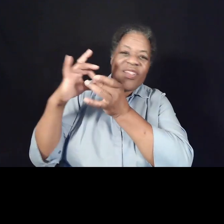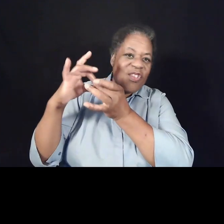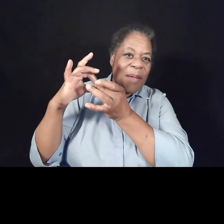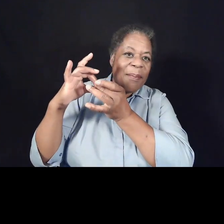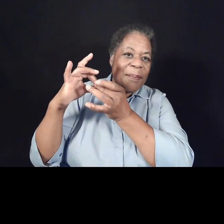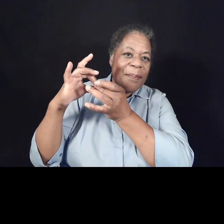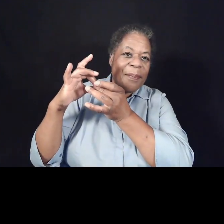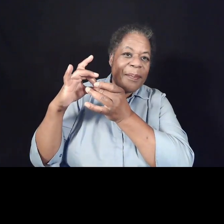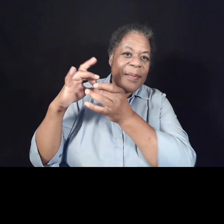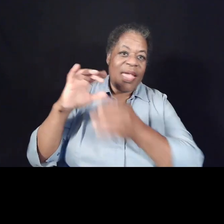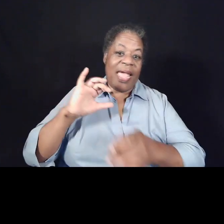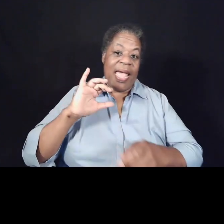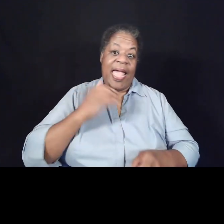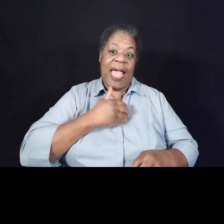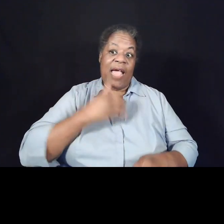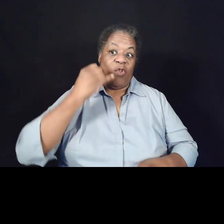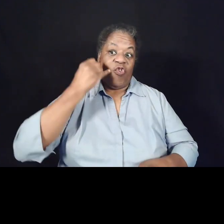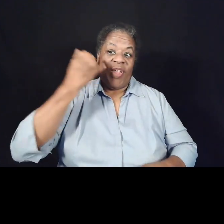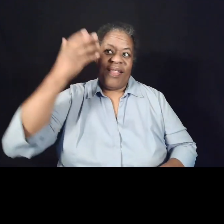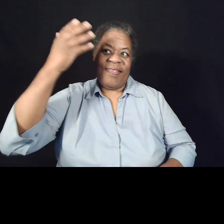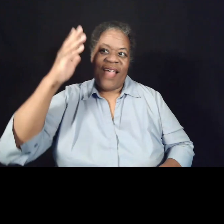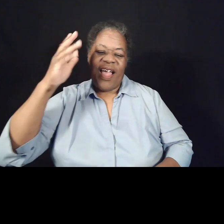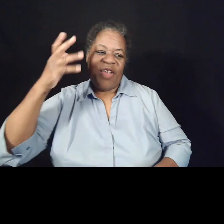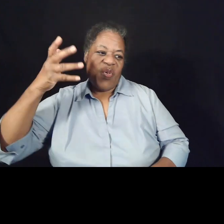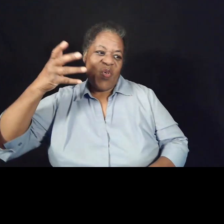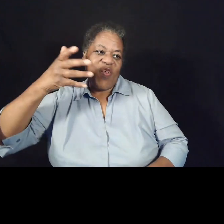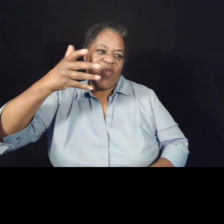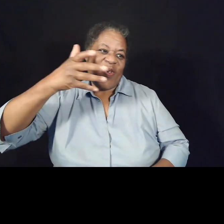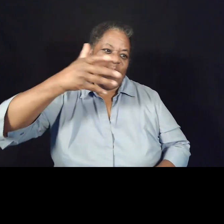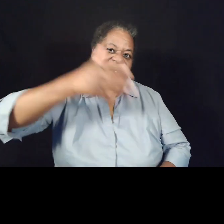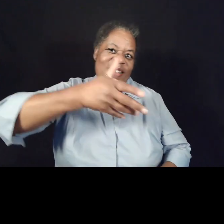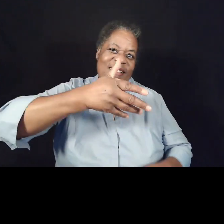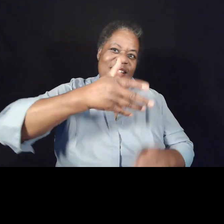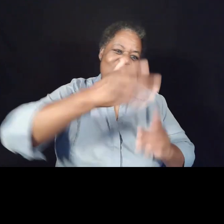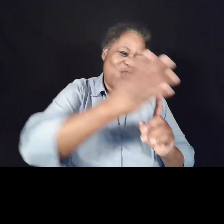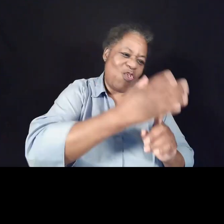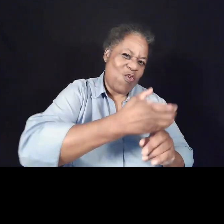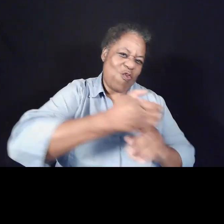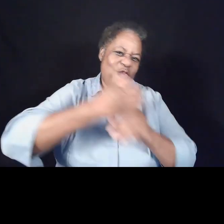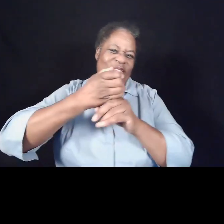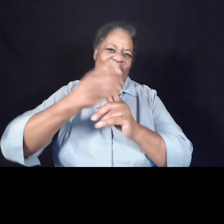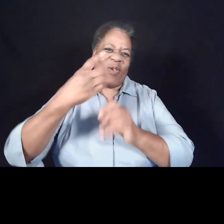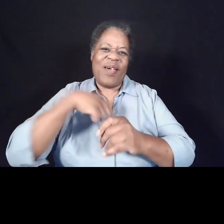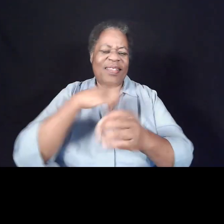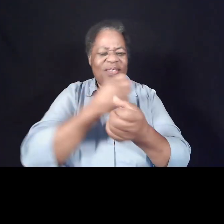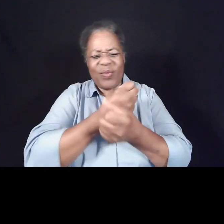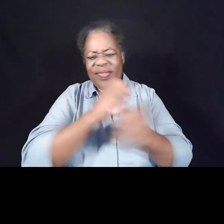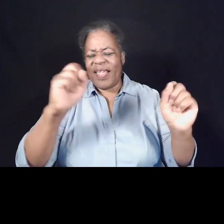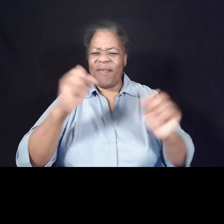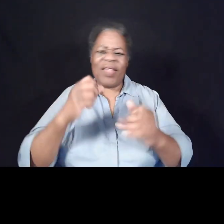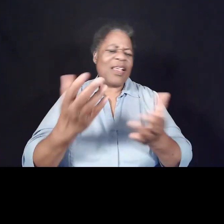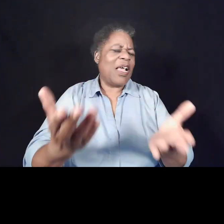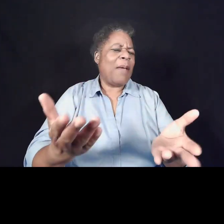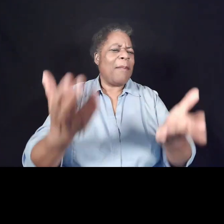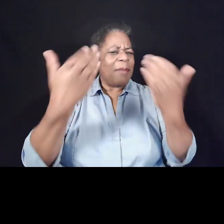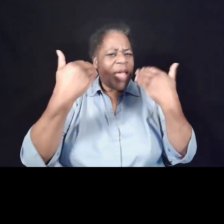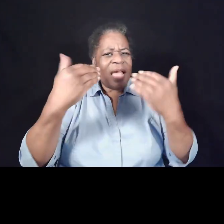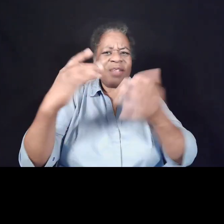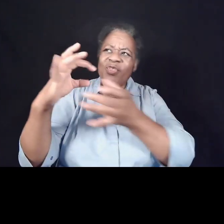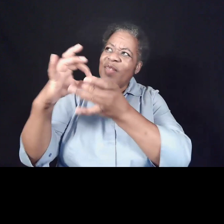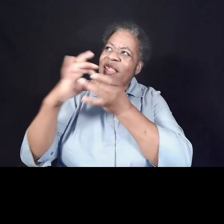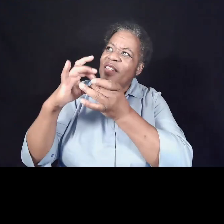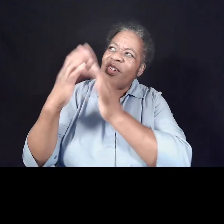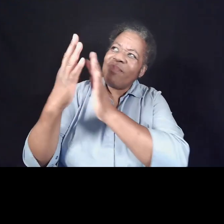And so our jealous God reaches out to rescue us, to call us back into the relationship from